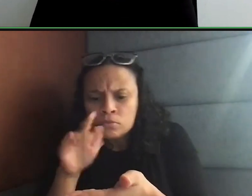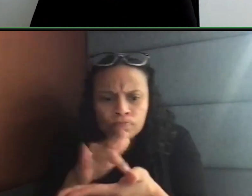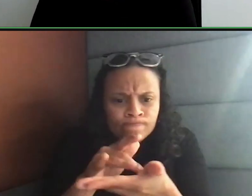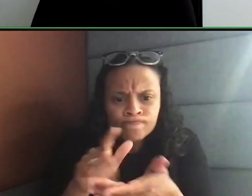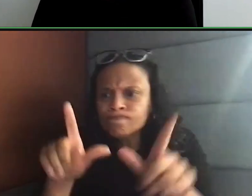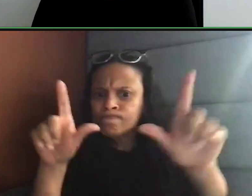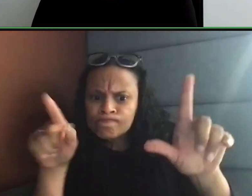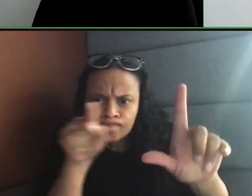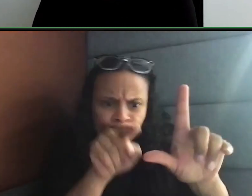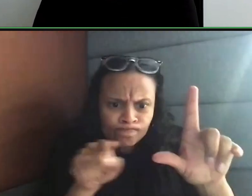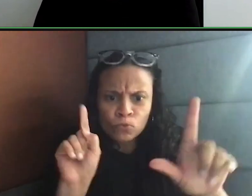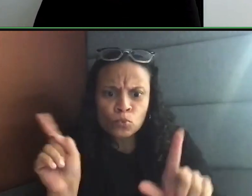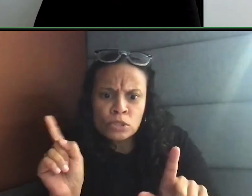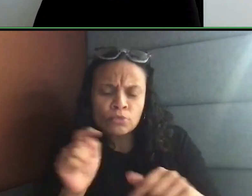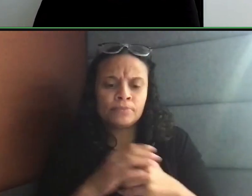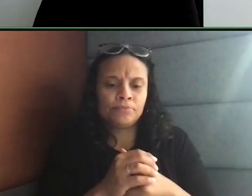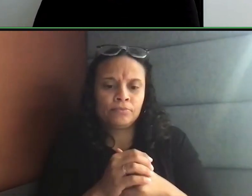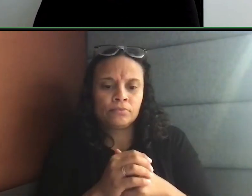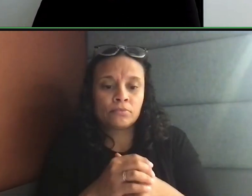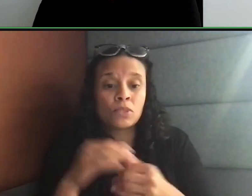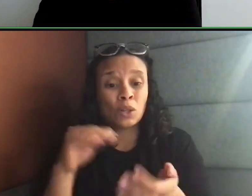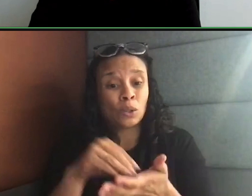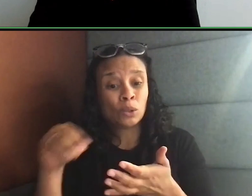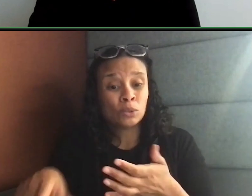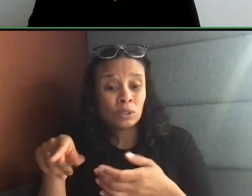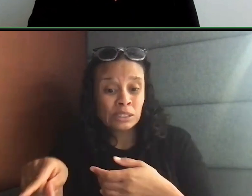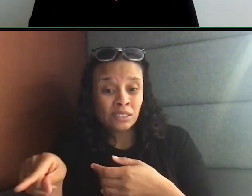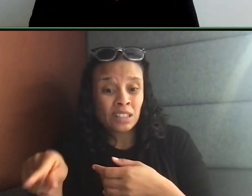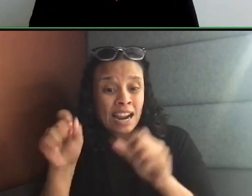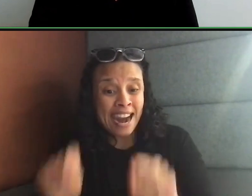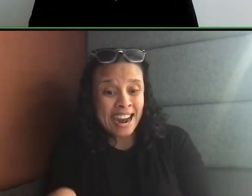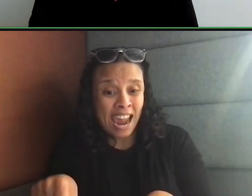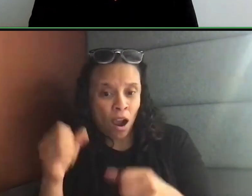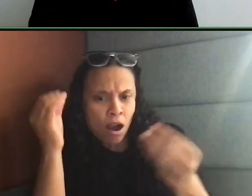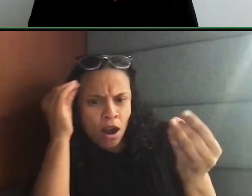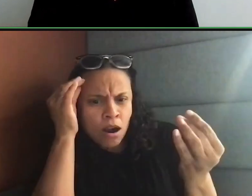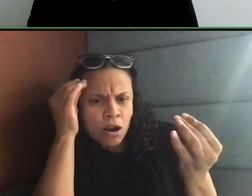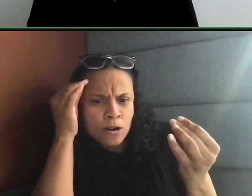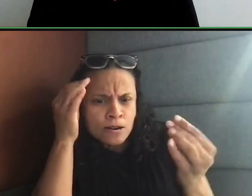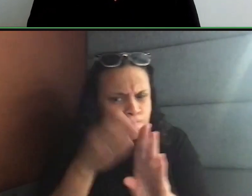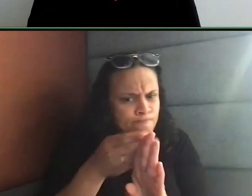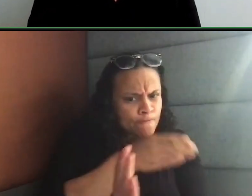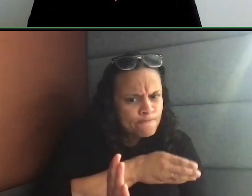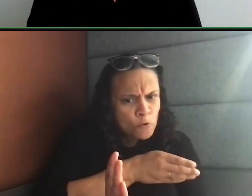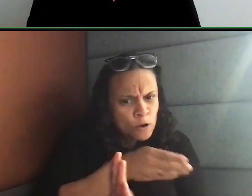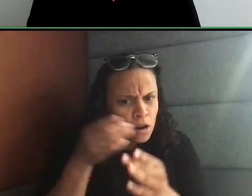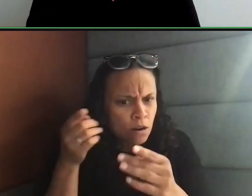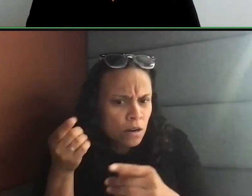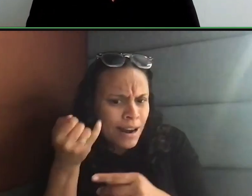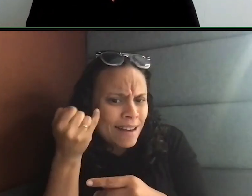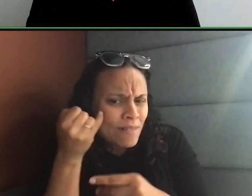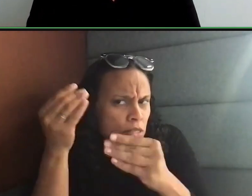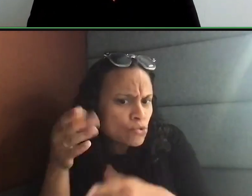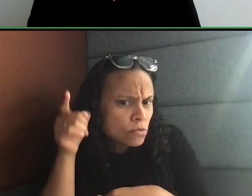how or what are they going to do if the instructor isn't wearing their mic for the day. I also want to go back